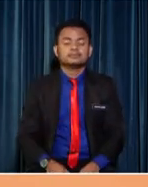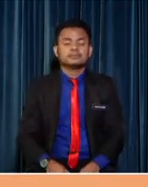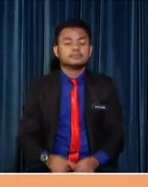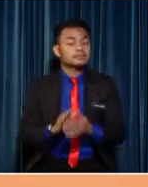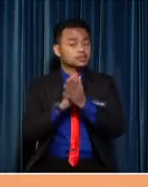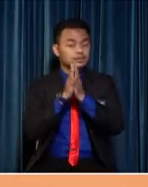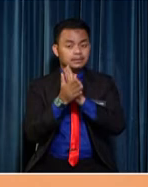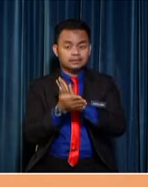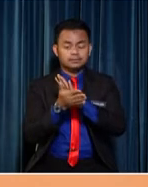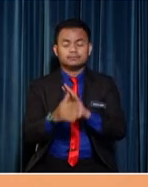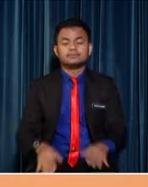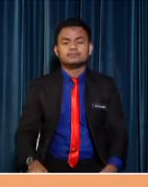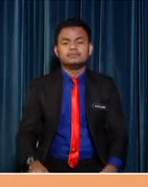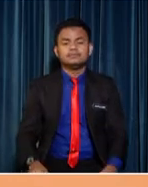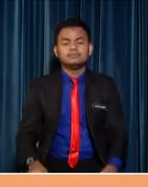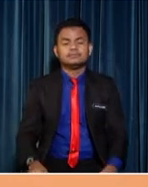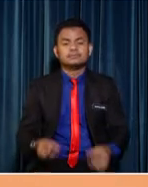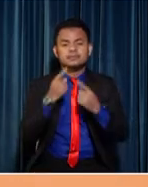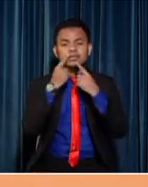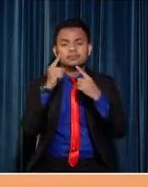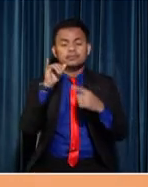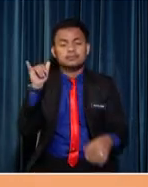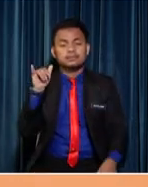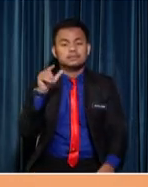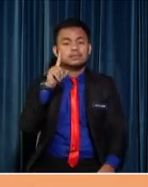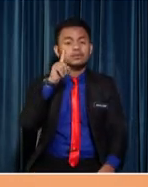So, the answer is